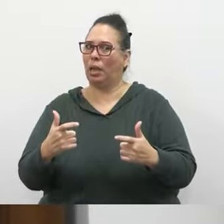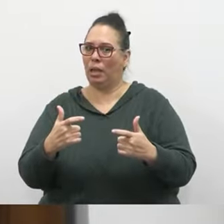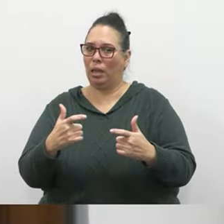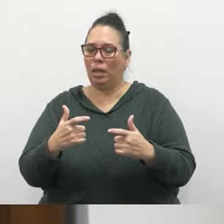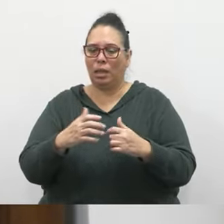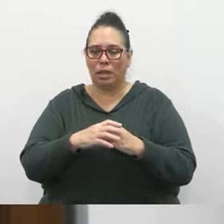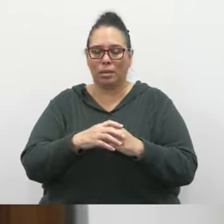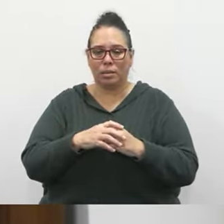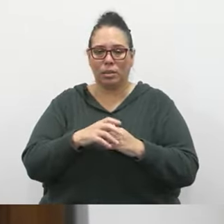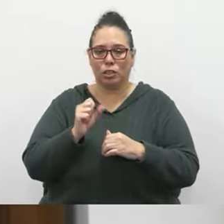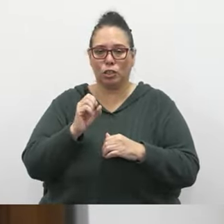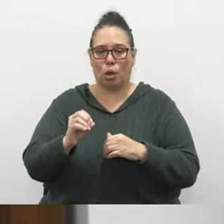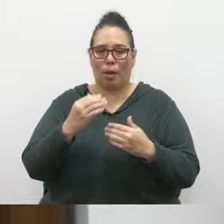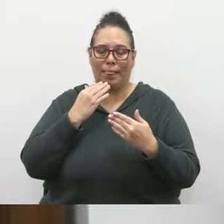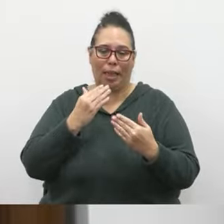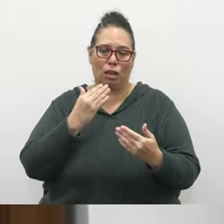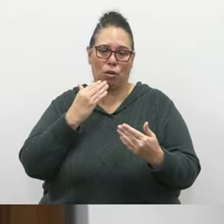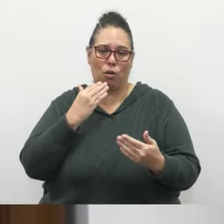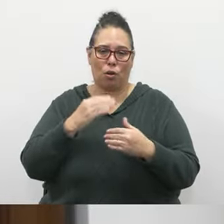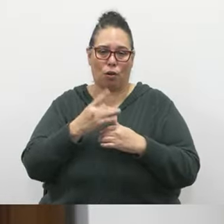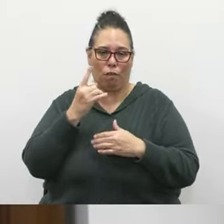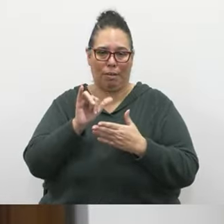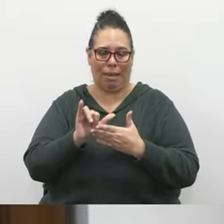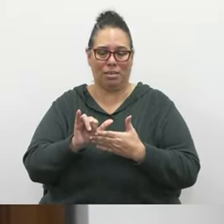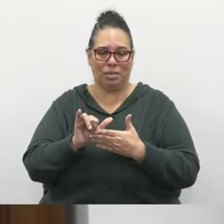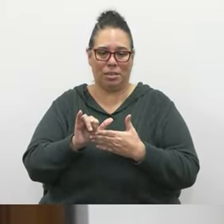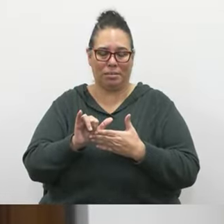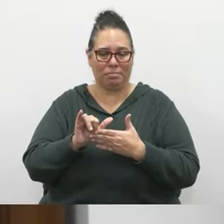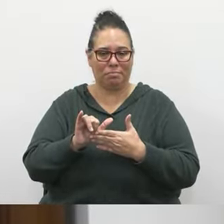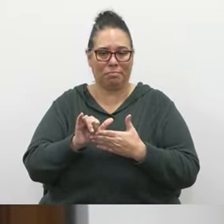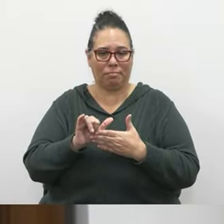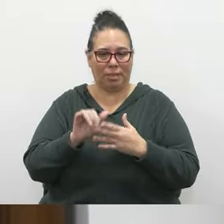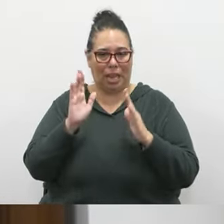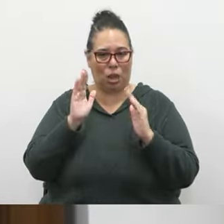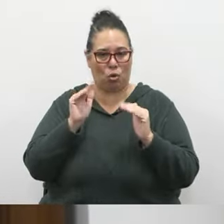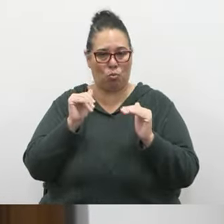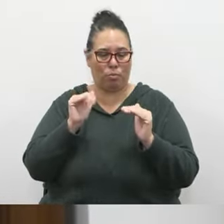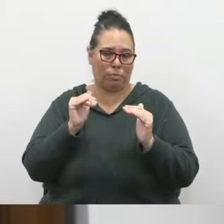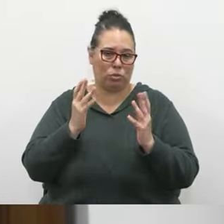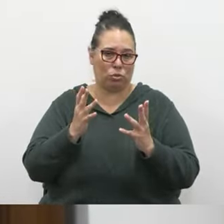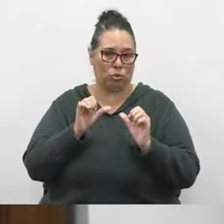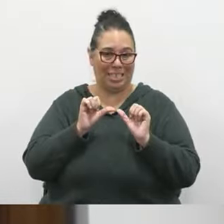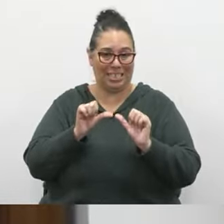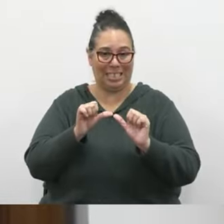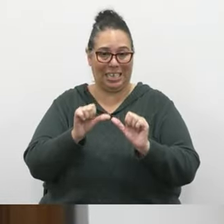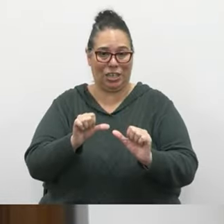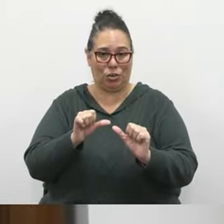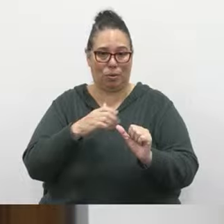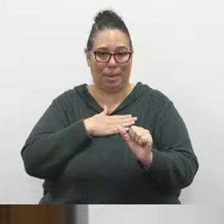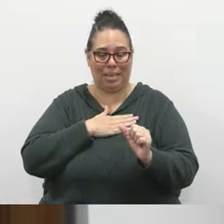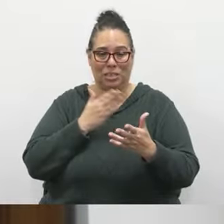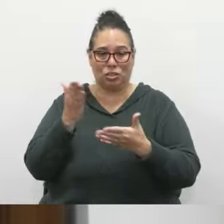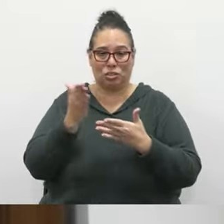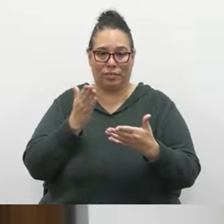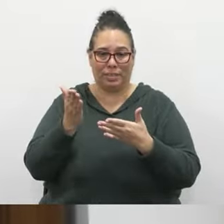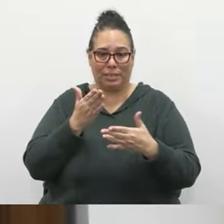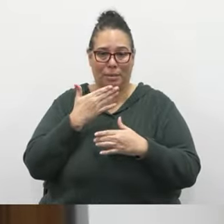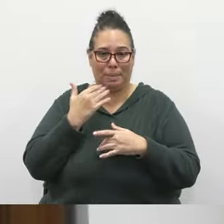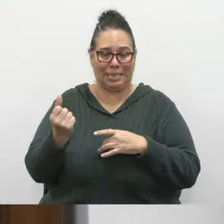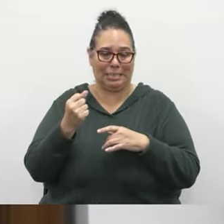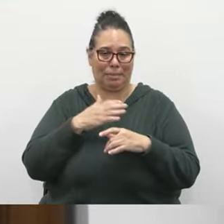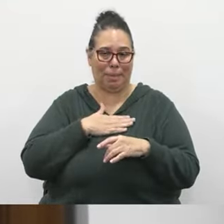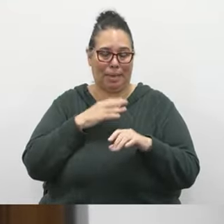And so thank you for that. And I hope to continue my service as best to